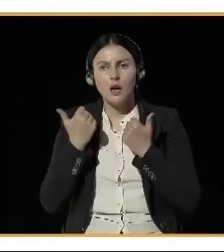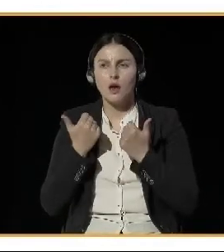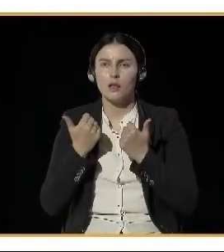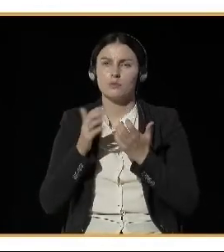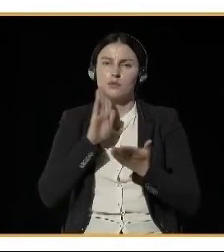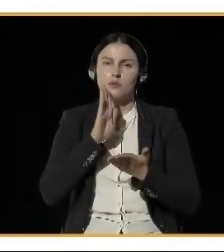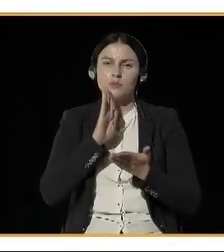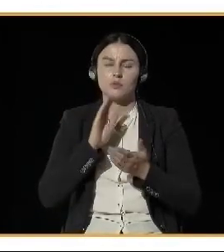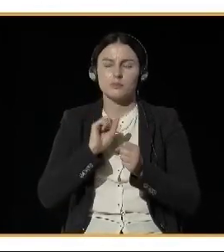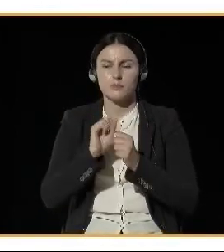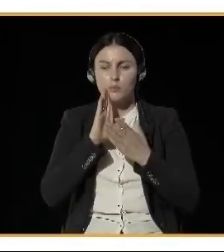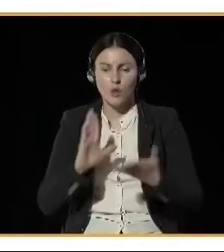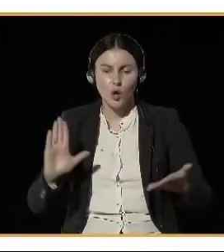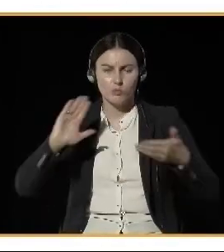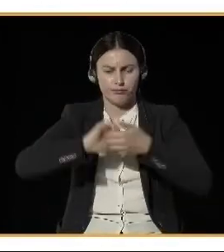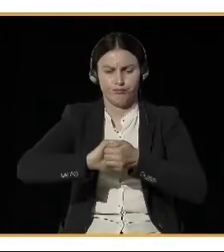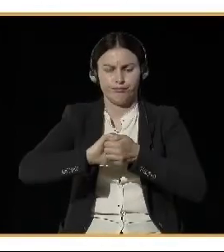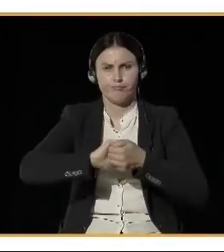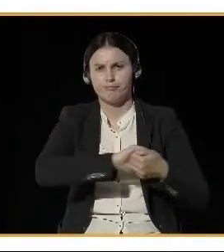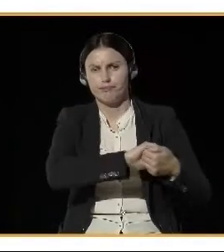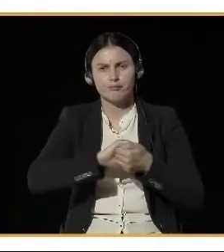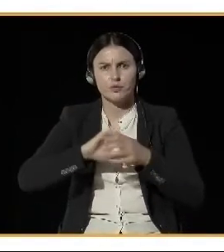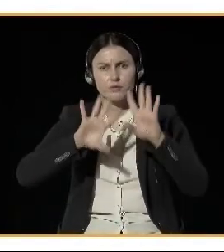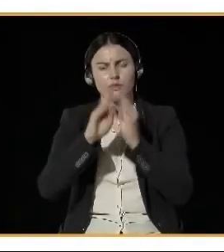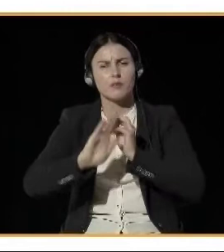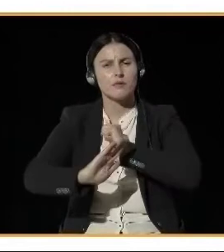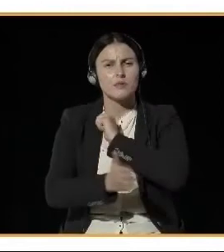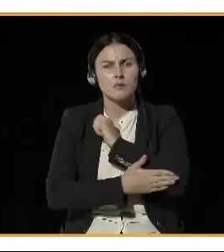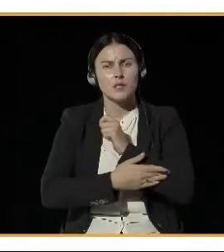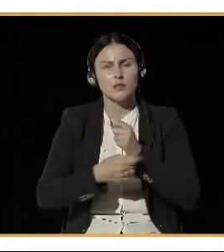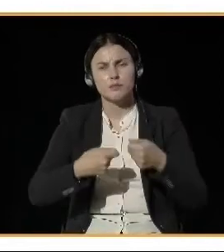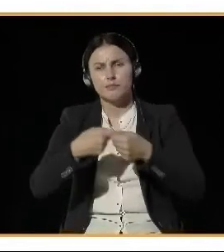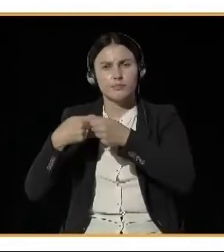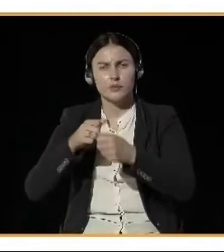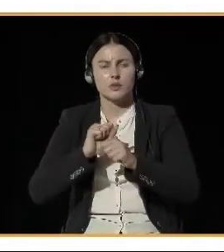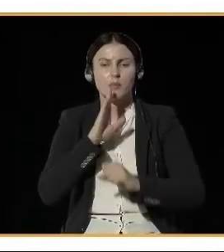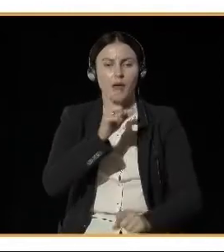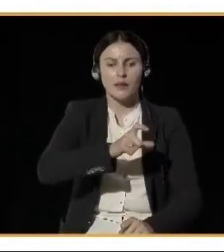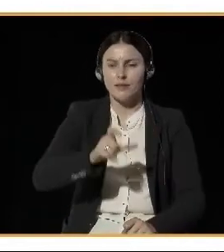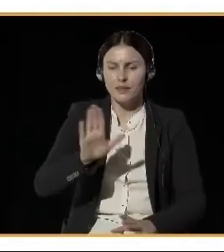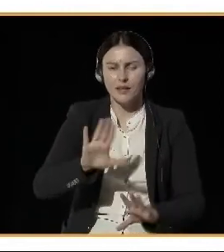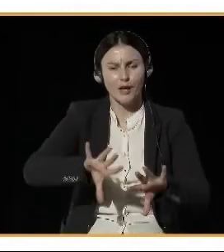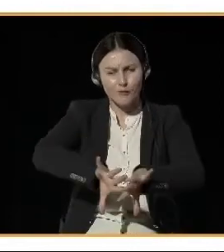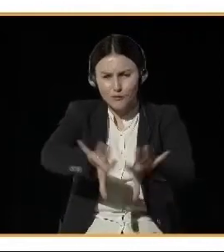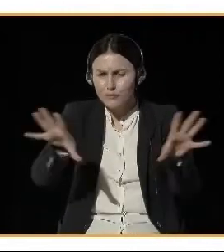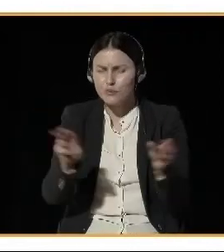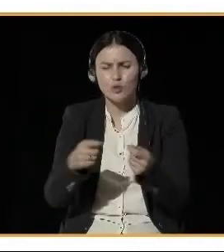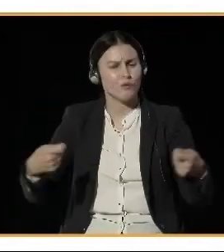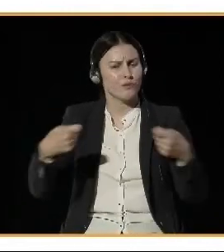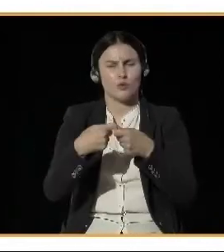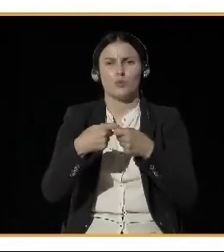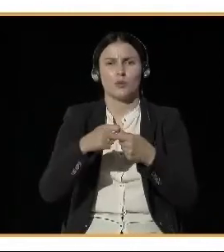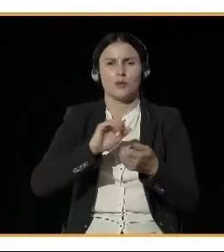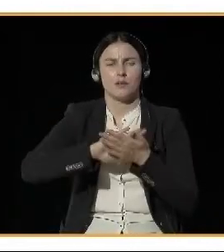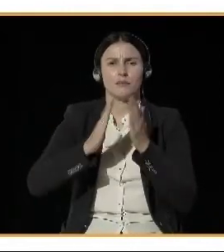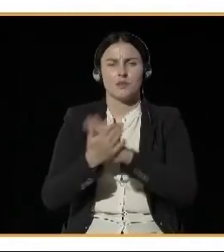which in turn will reduce the need for external care. The key members of caring communities are